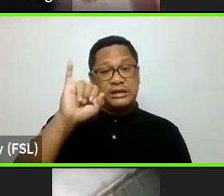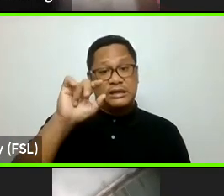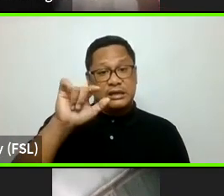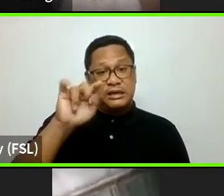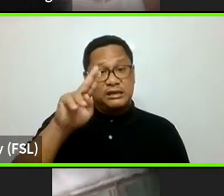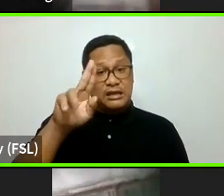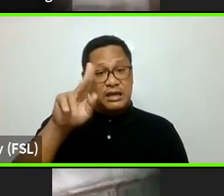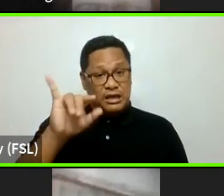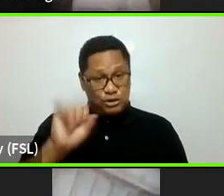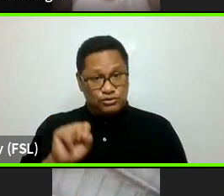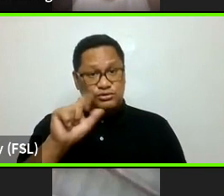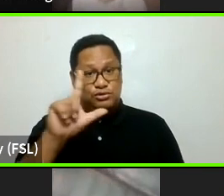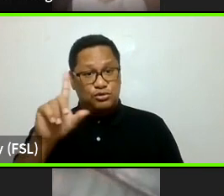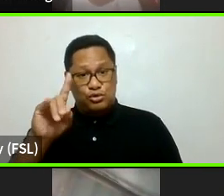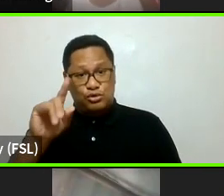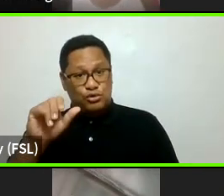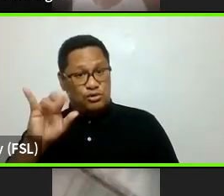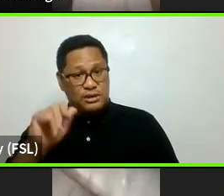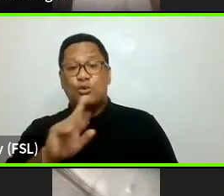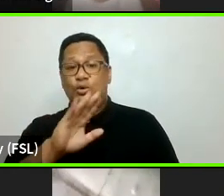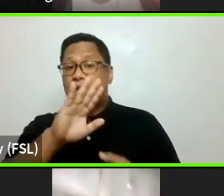Spaniard.